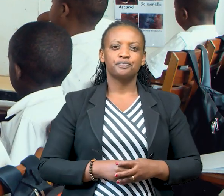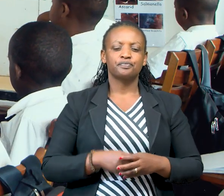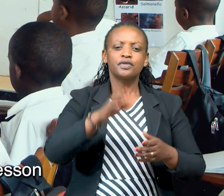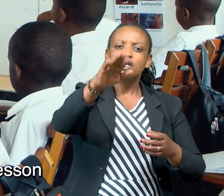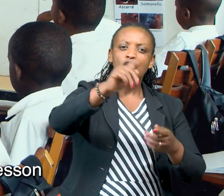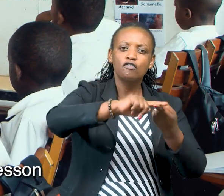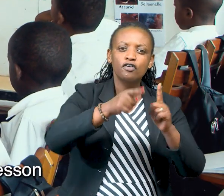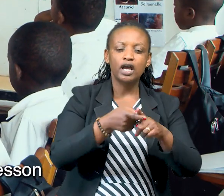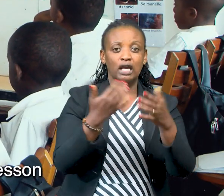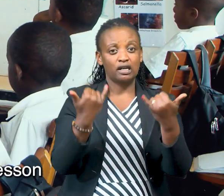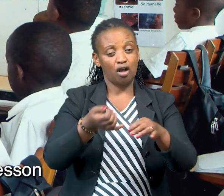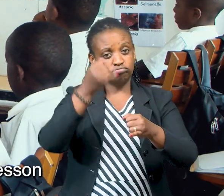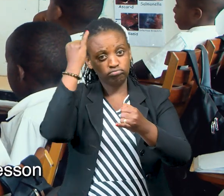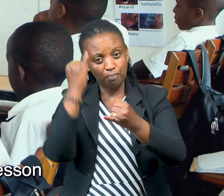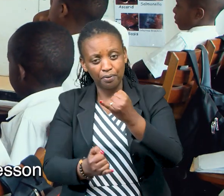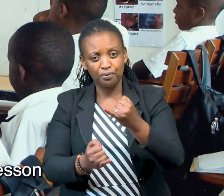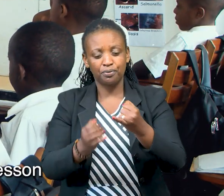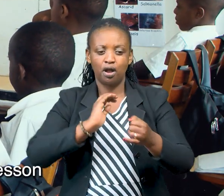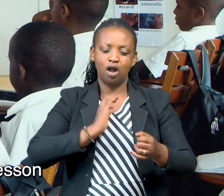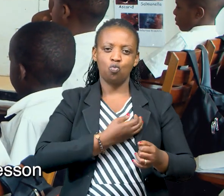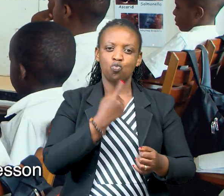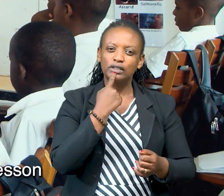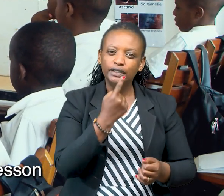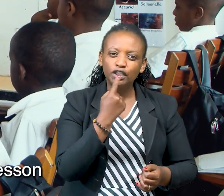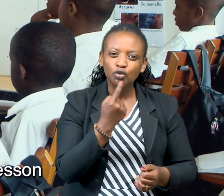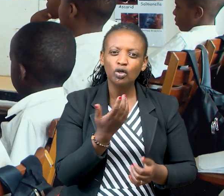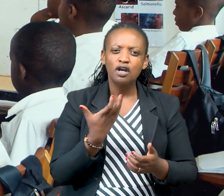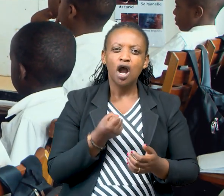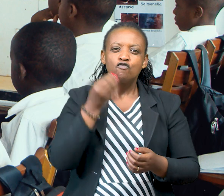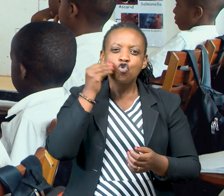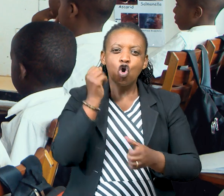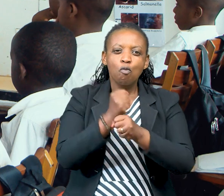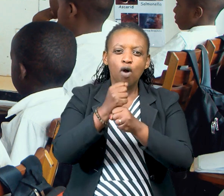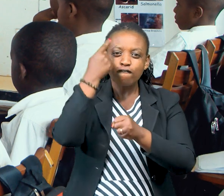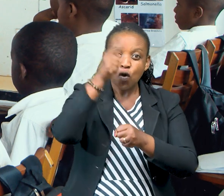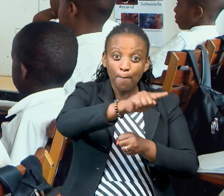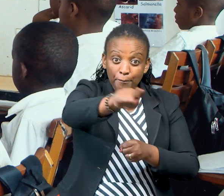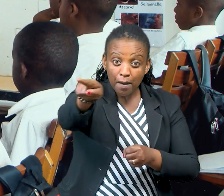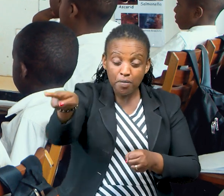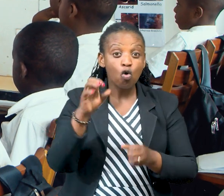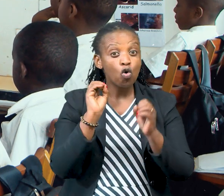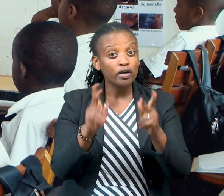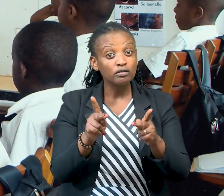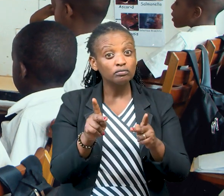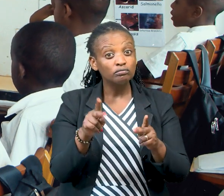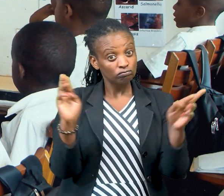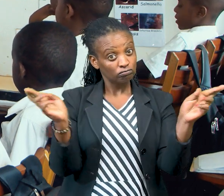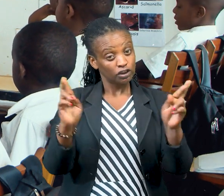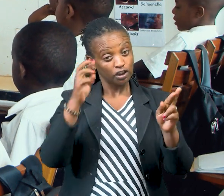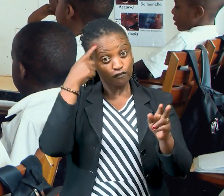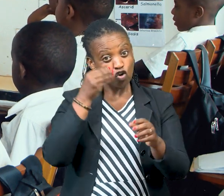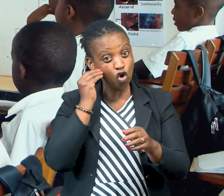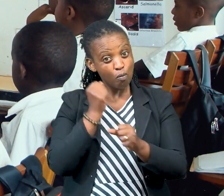membrane. Friends, as we come to the end of our lesson, I have a homework for you, okay? Are you